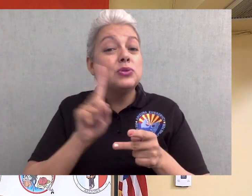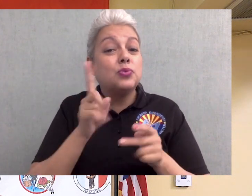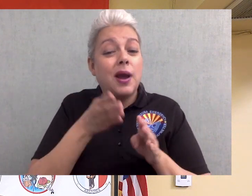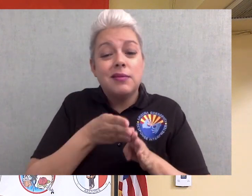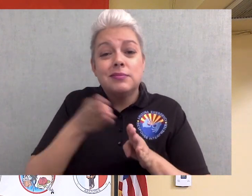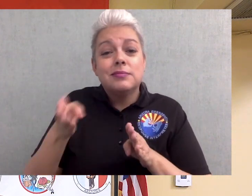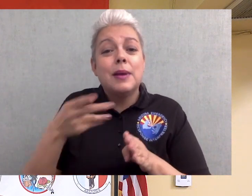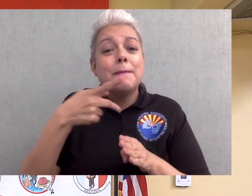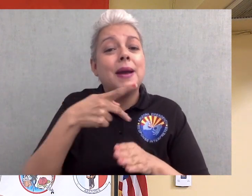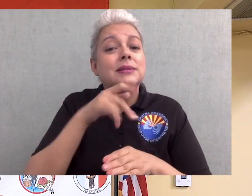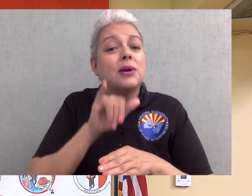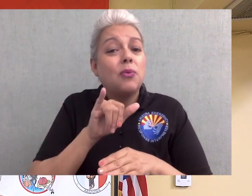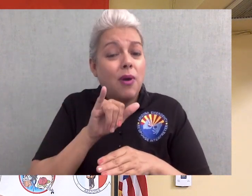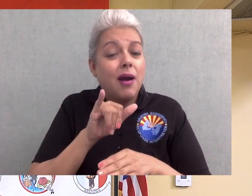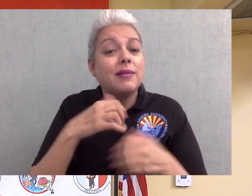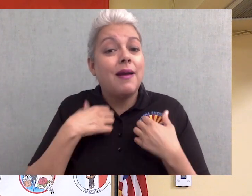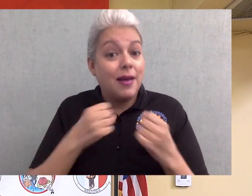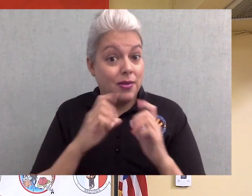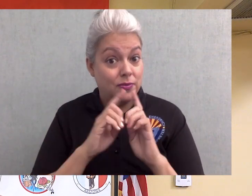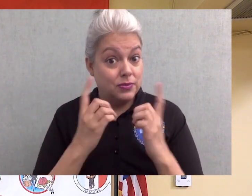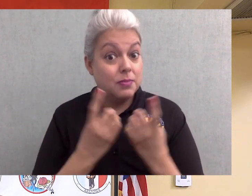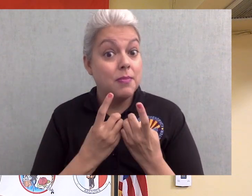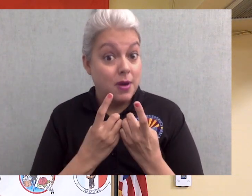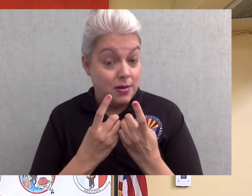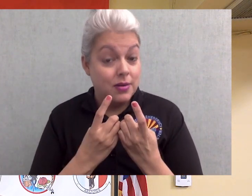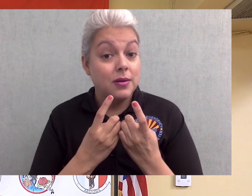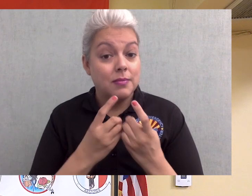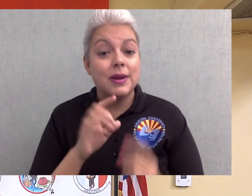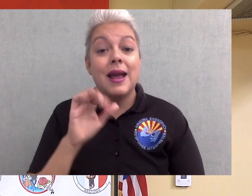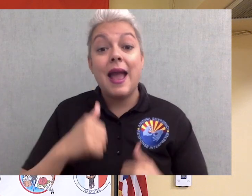the Pascual-Yaqui Tribal Health Department building,